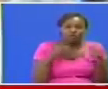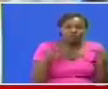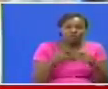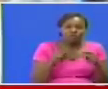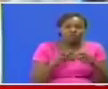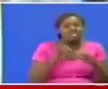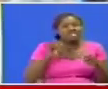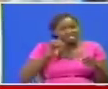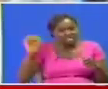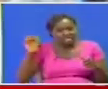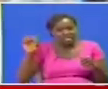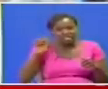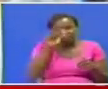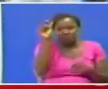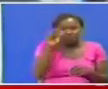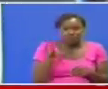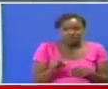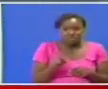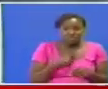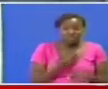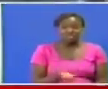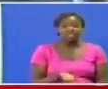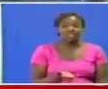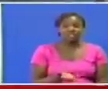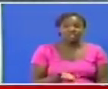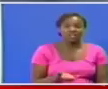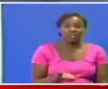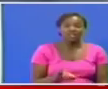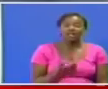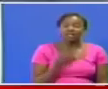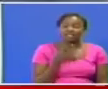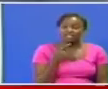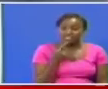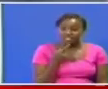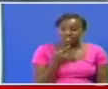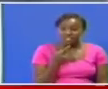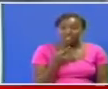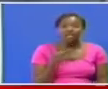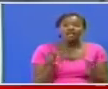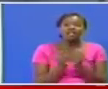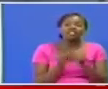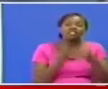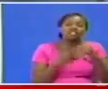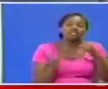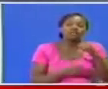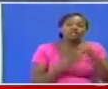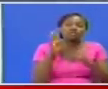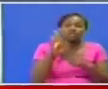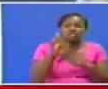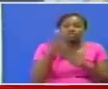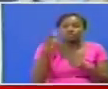Eastern Province. And I was here in this same hall on the 18th of March,